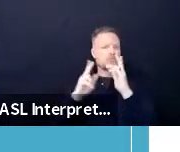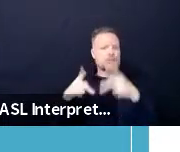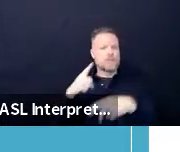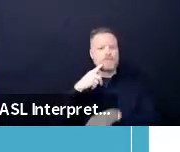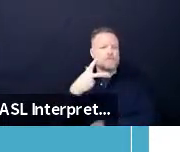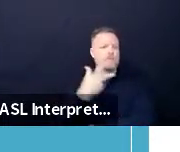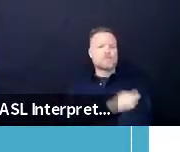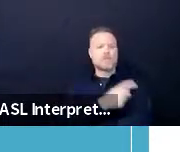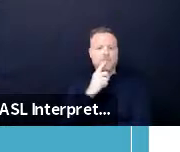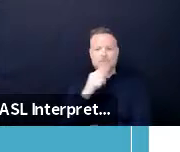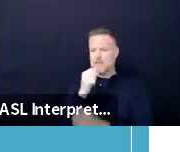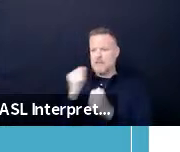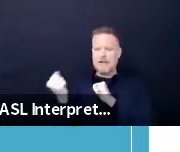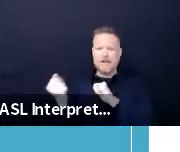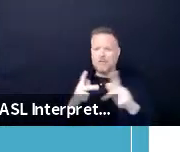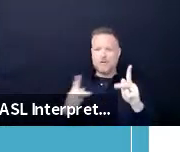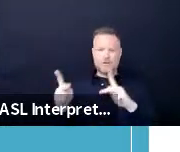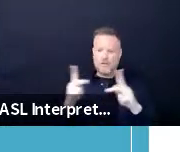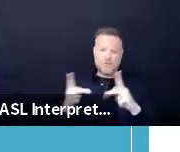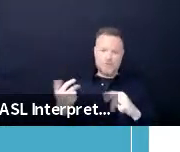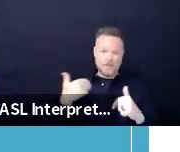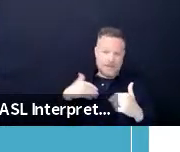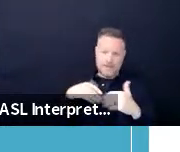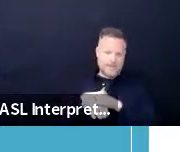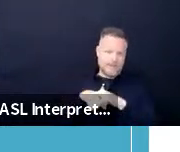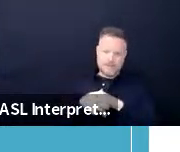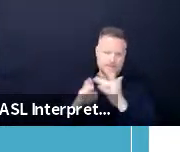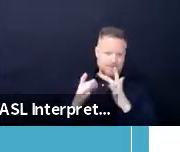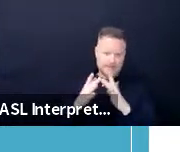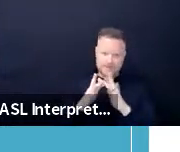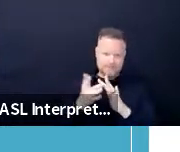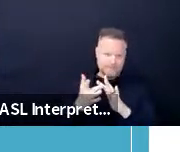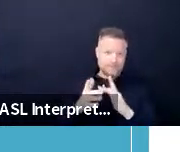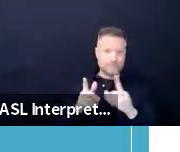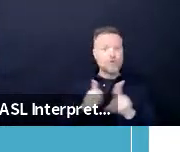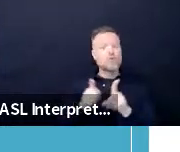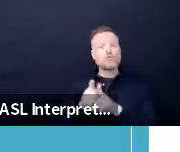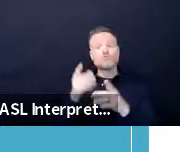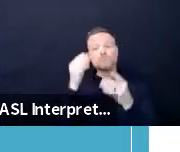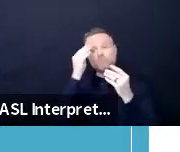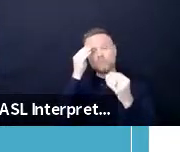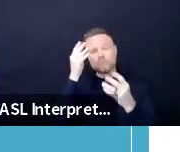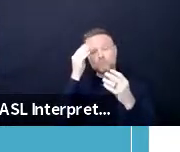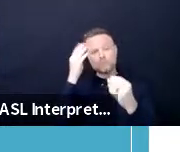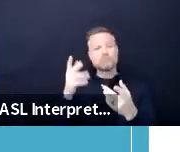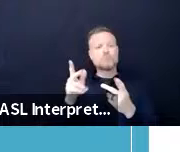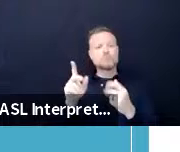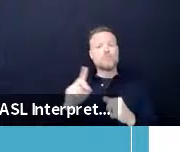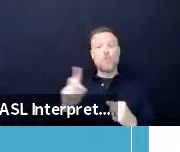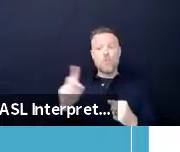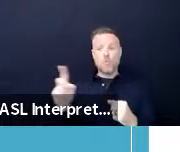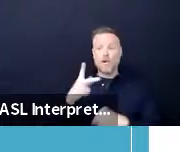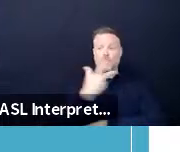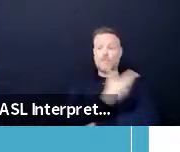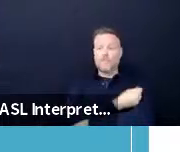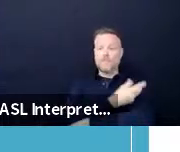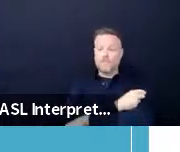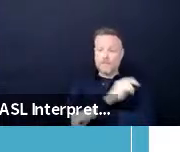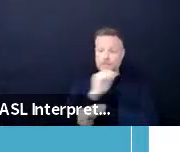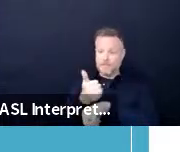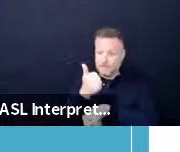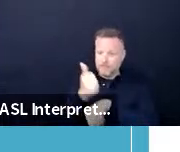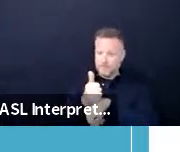in our communities of color has it. Communicate vaccine locations that are through